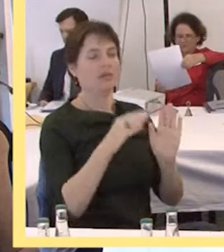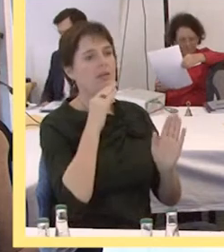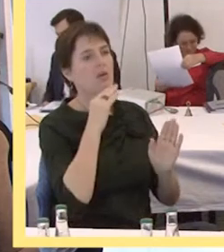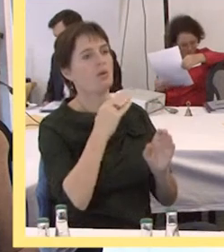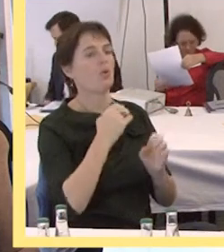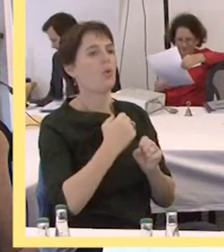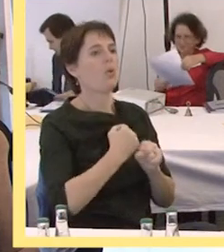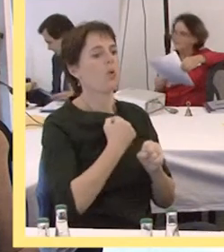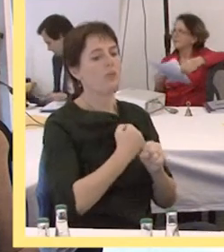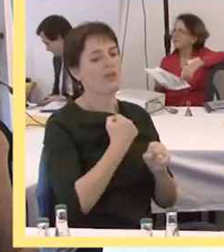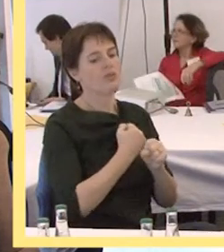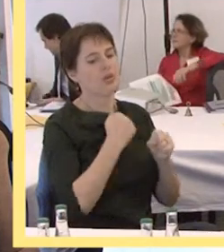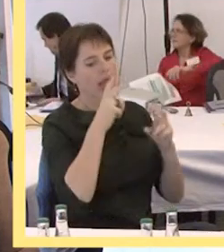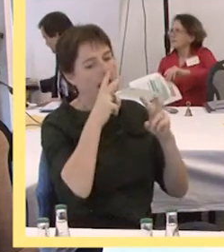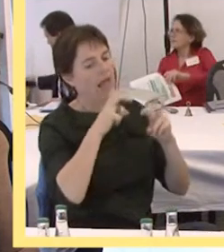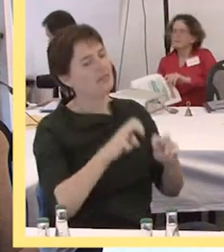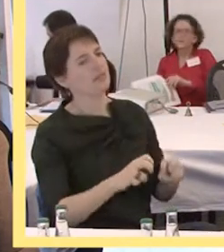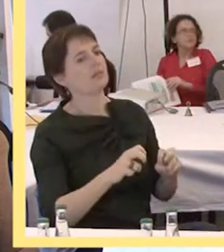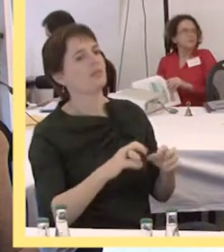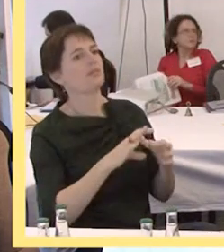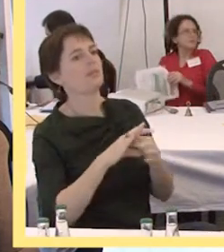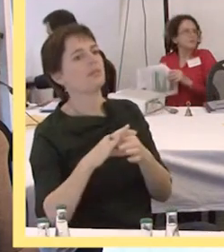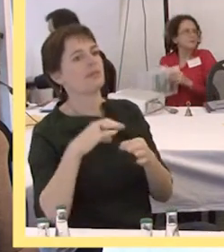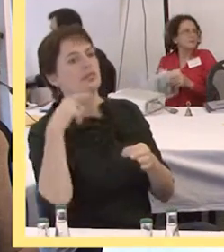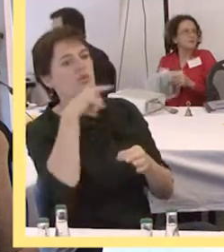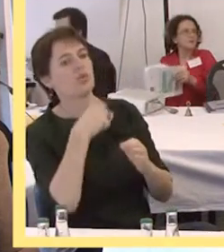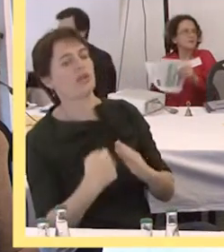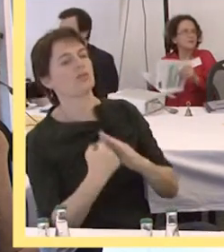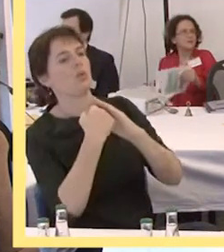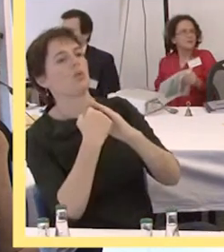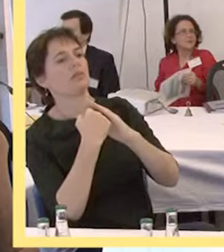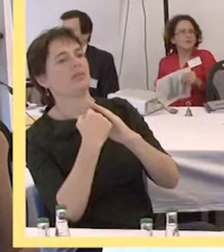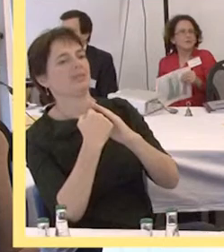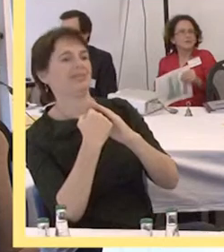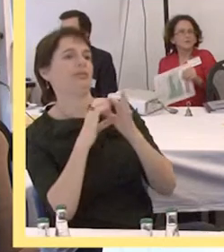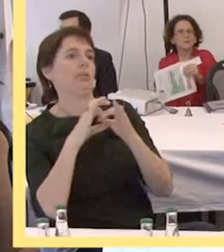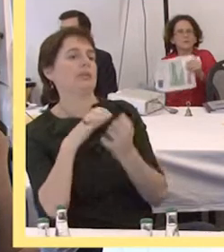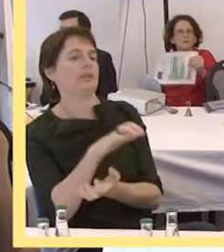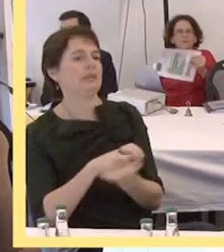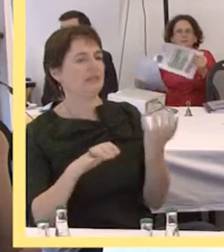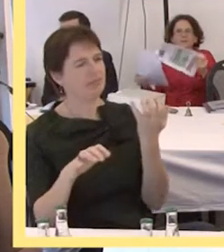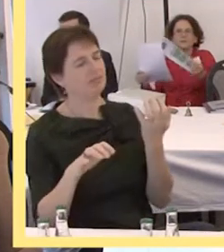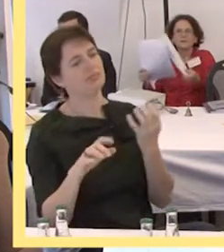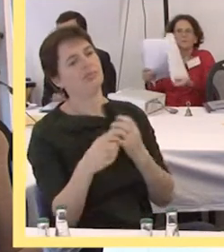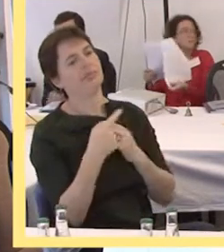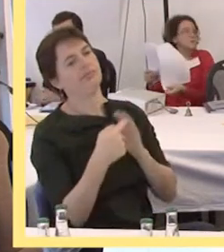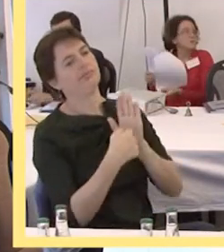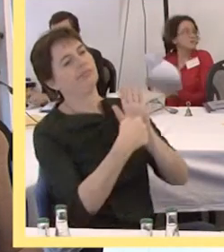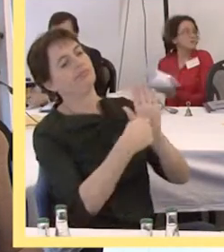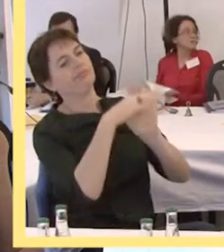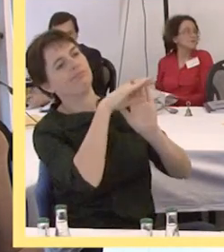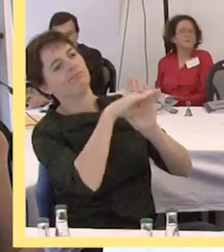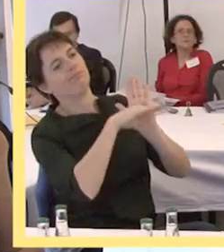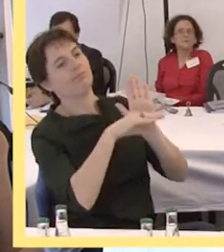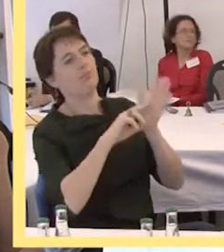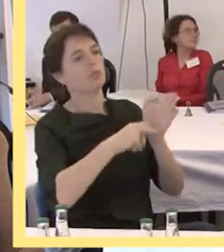Operationalizing Psychosocial Support in Crisis. We will give an overview of the project and also